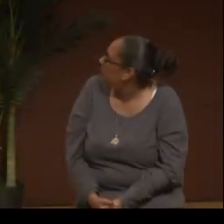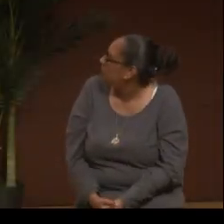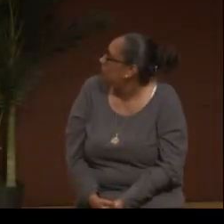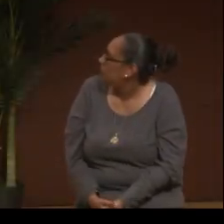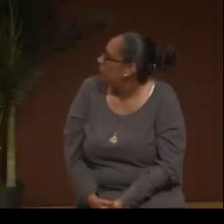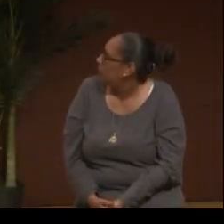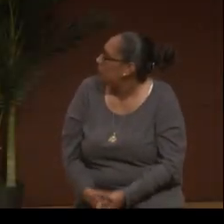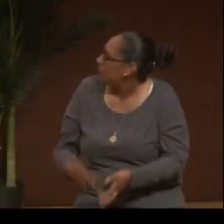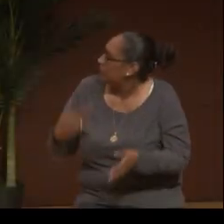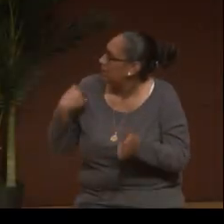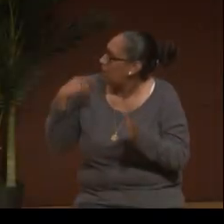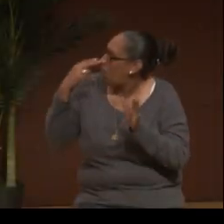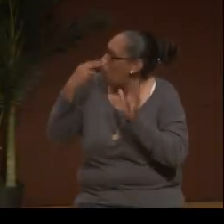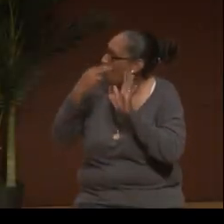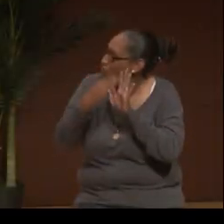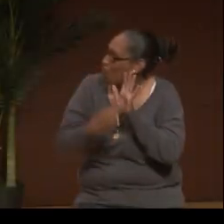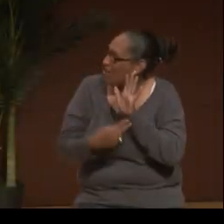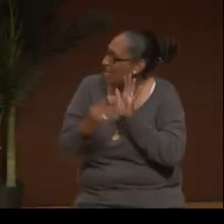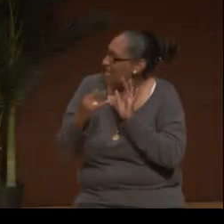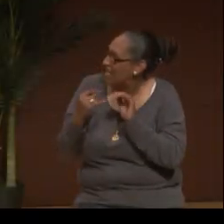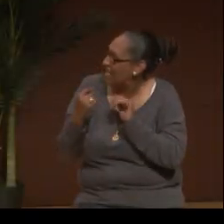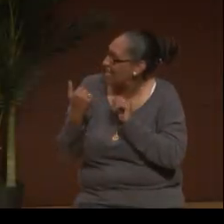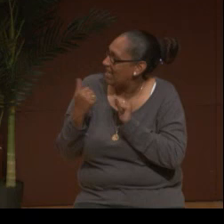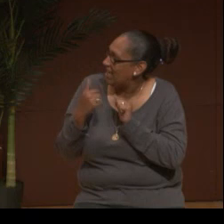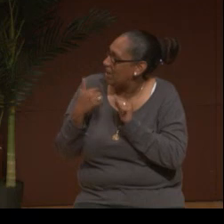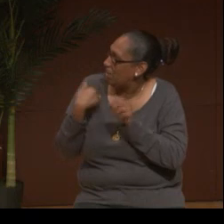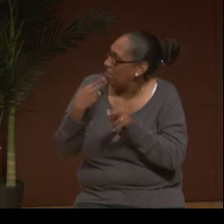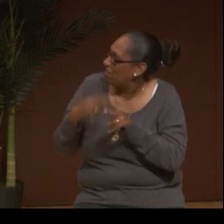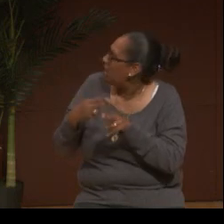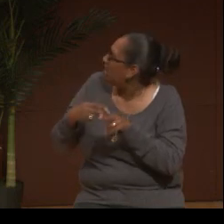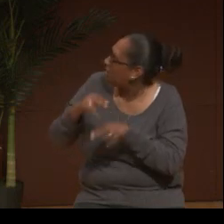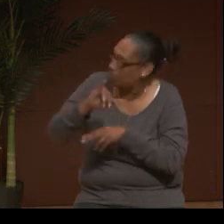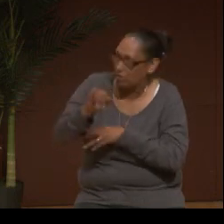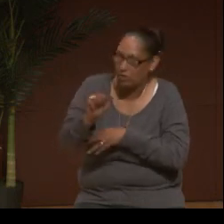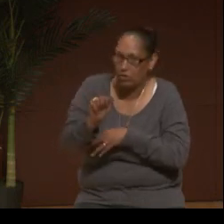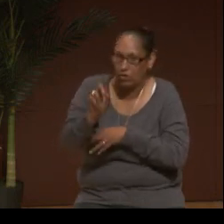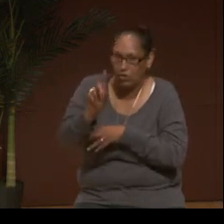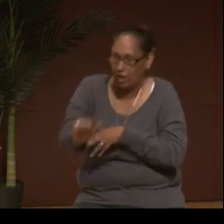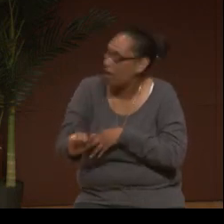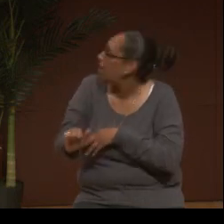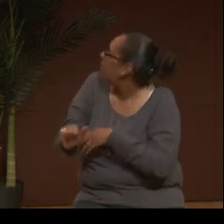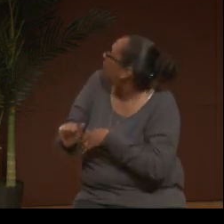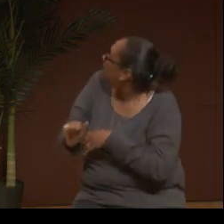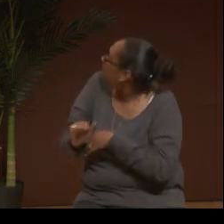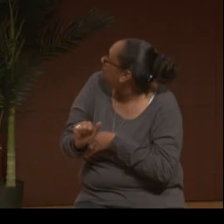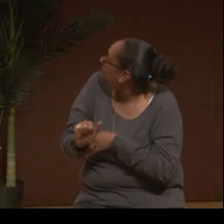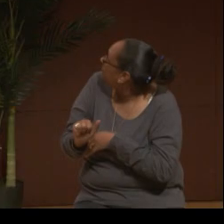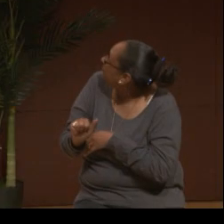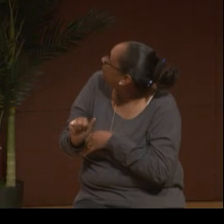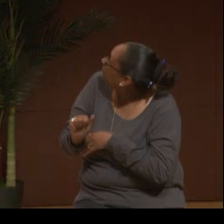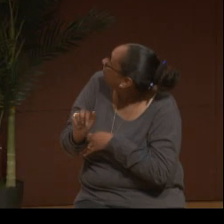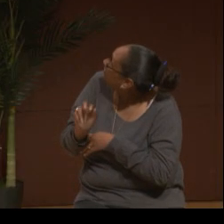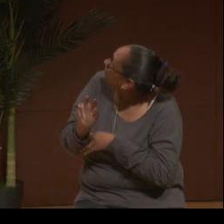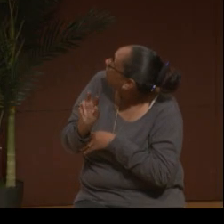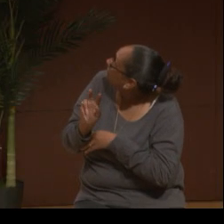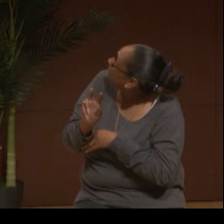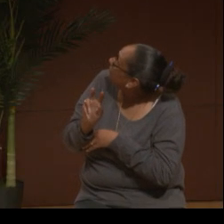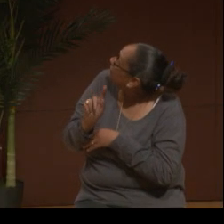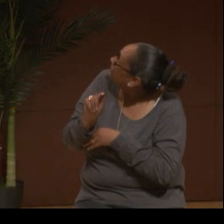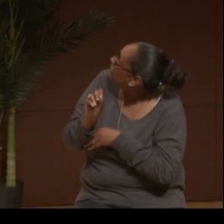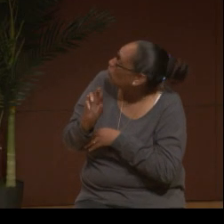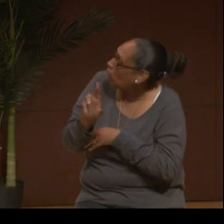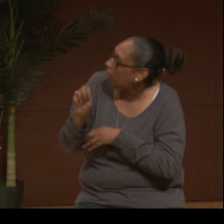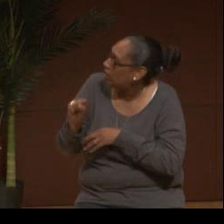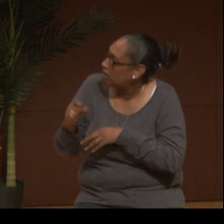Well, I'll read that to you because you can't read the letters. My name is Jada Benn Torres. I'm an associate professor at Vanderbilt University.